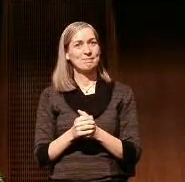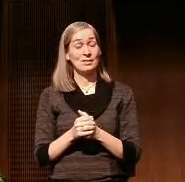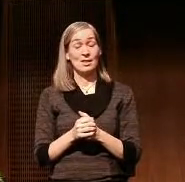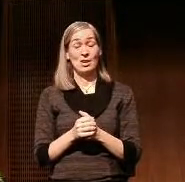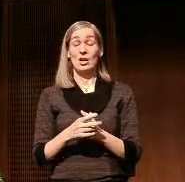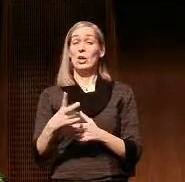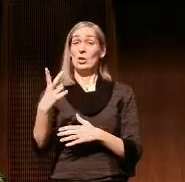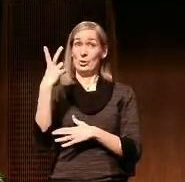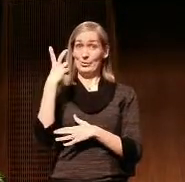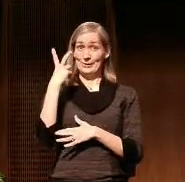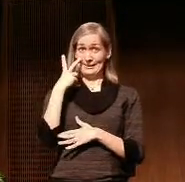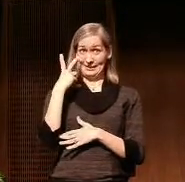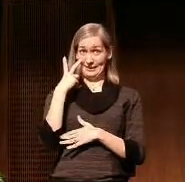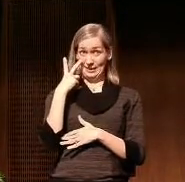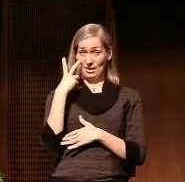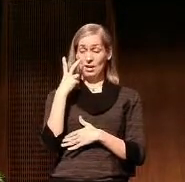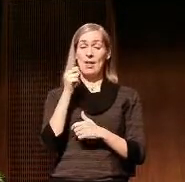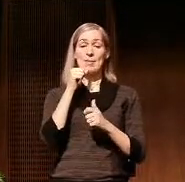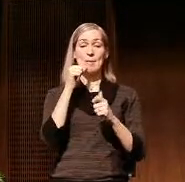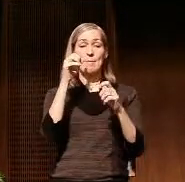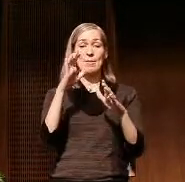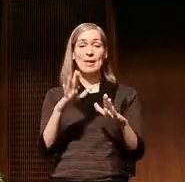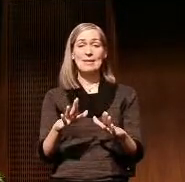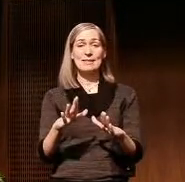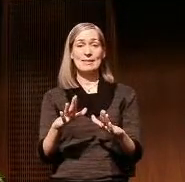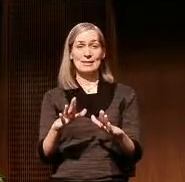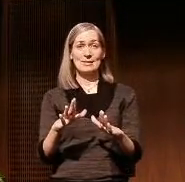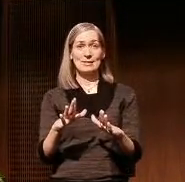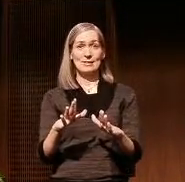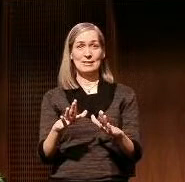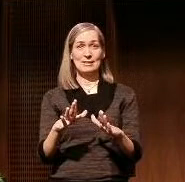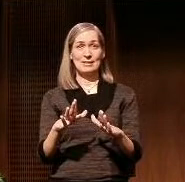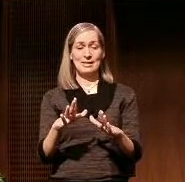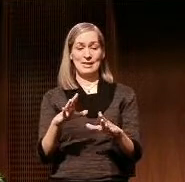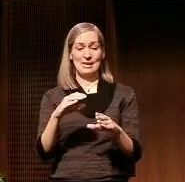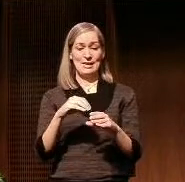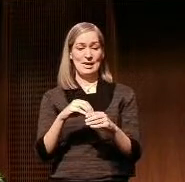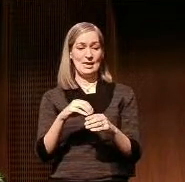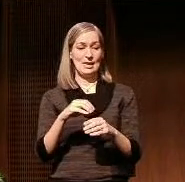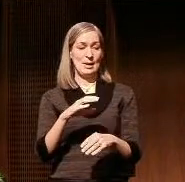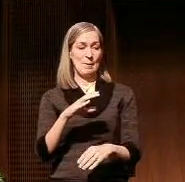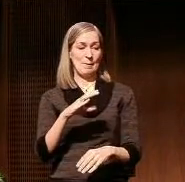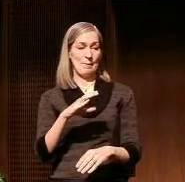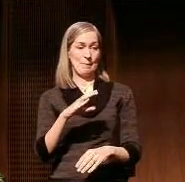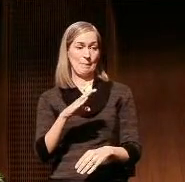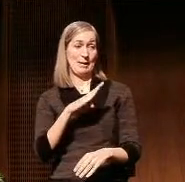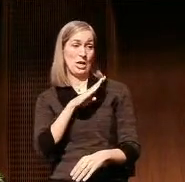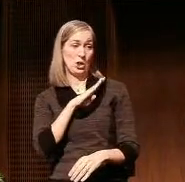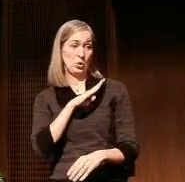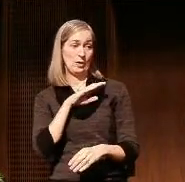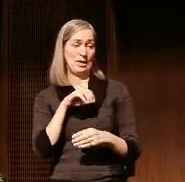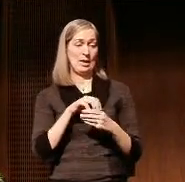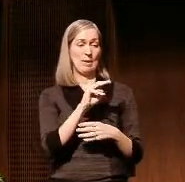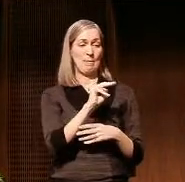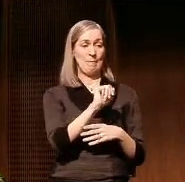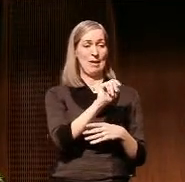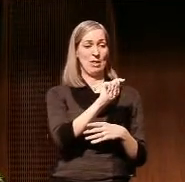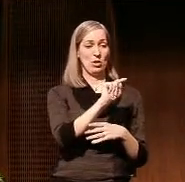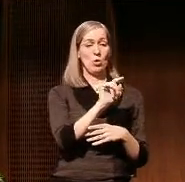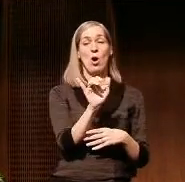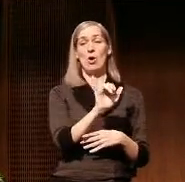You see, the blessing in the Beatitude in Matthew and